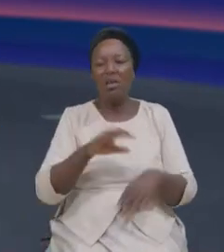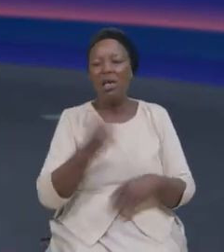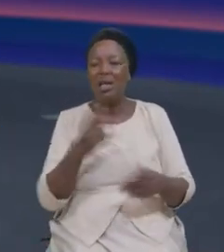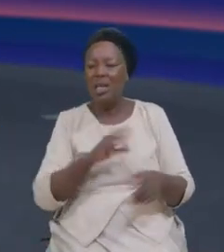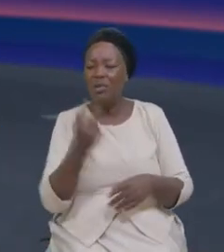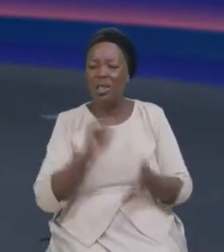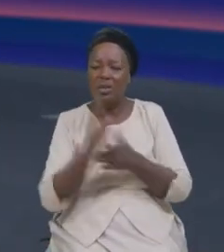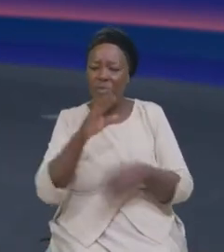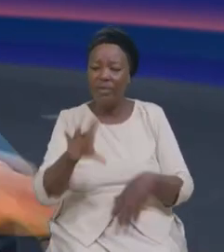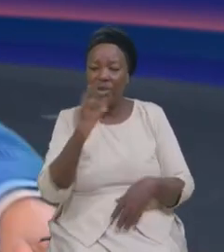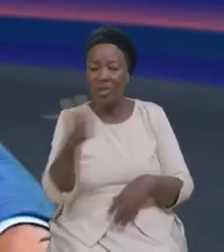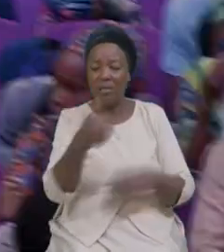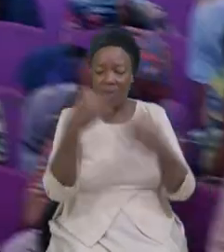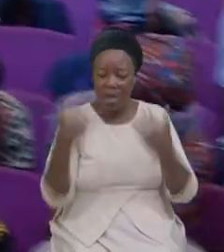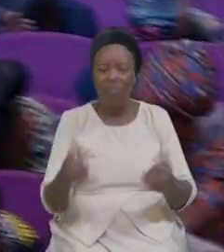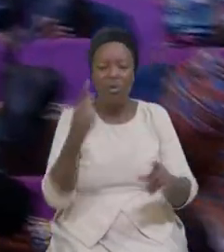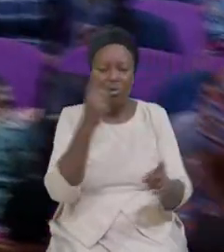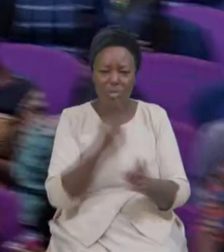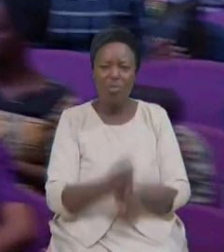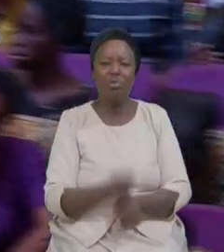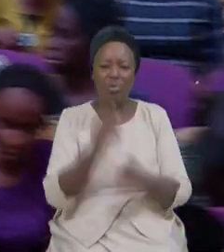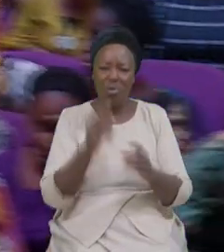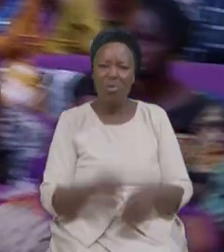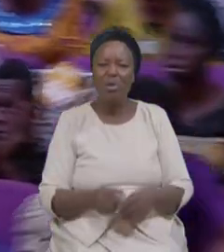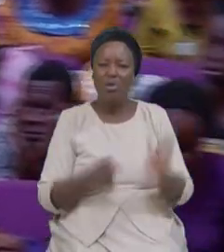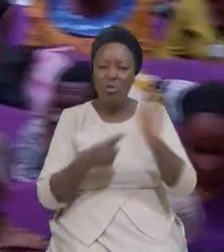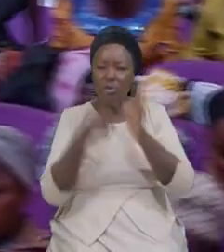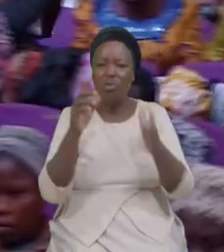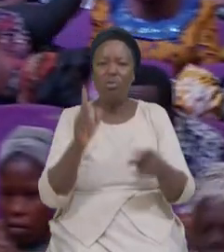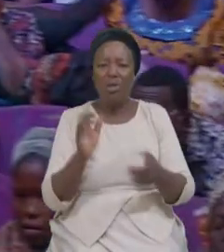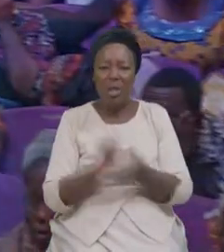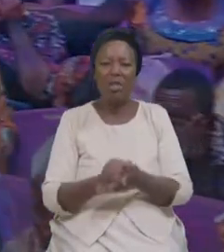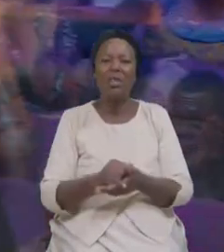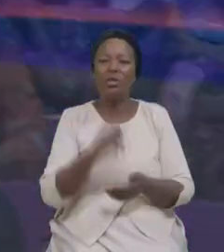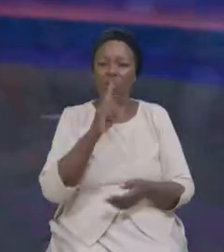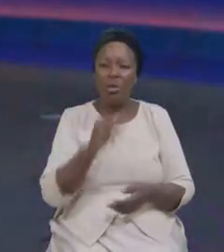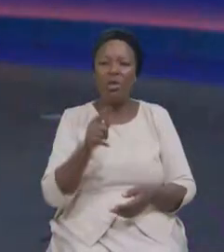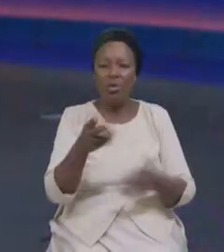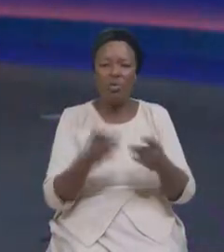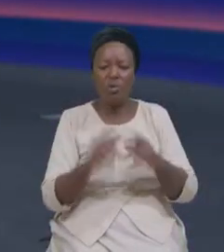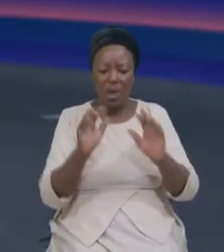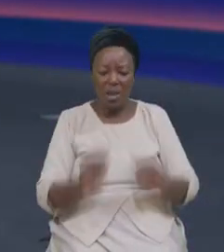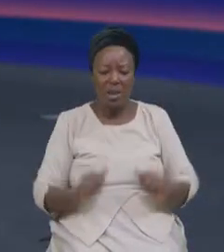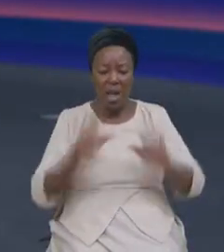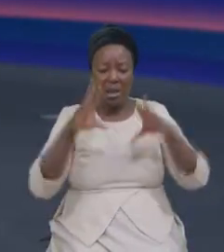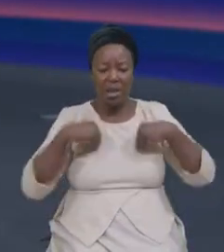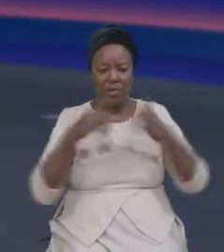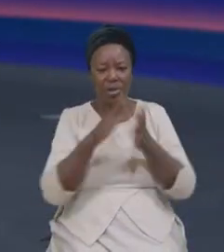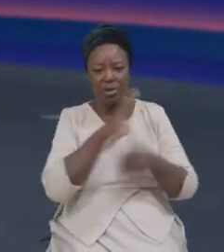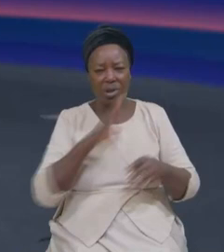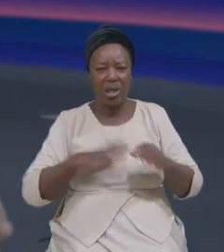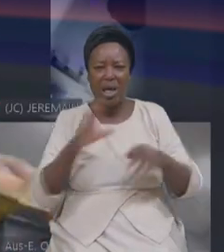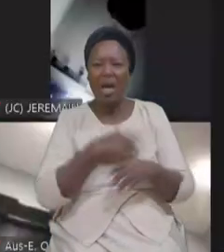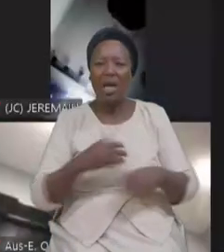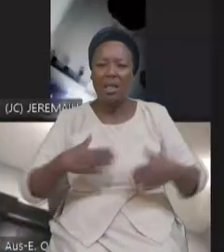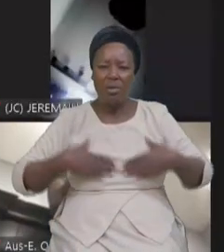there, everywhere, anywhere you are, over the television, over the radio, online. This is the moment of salvation and forgiveness and freedom for